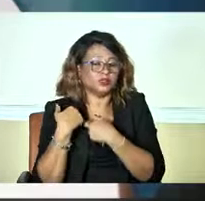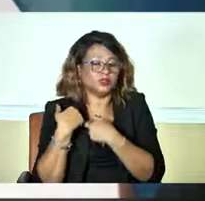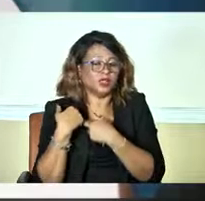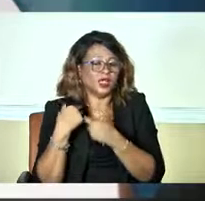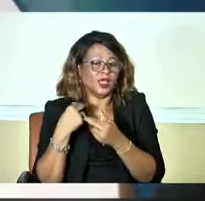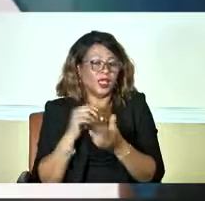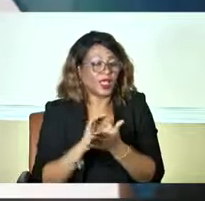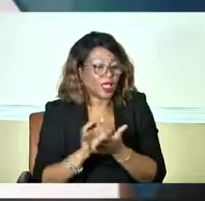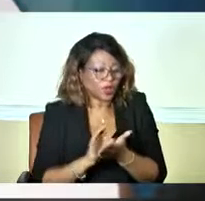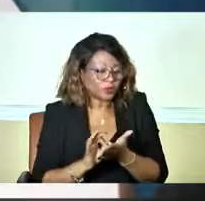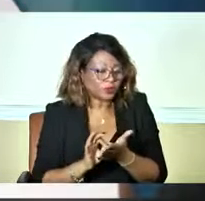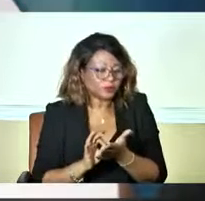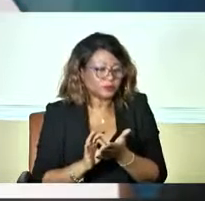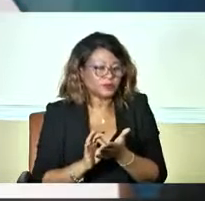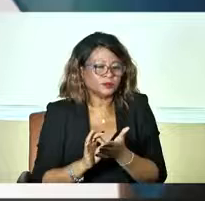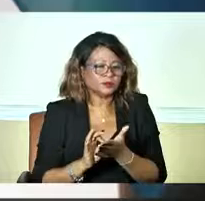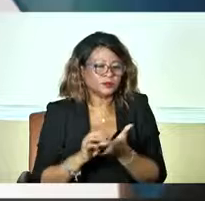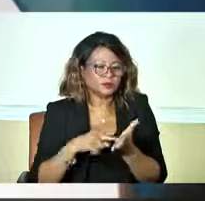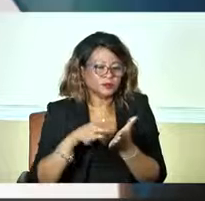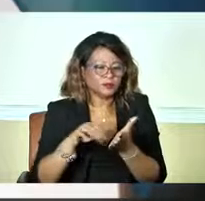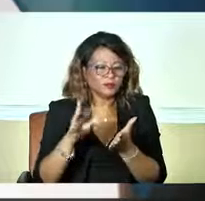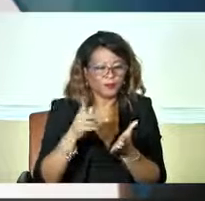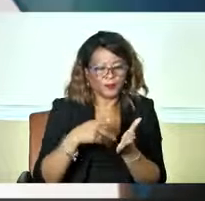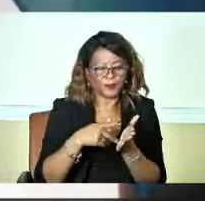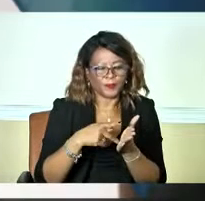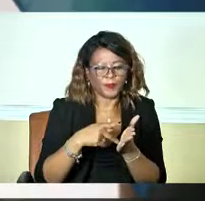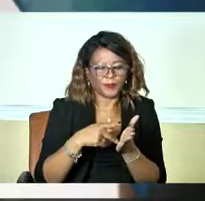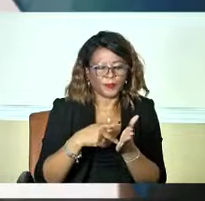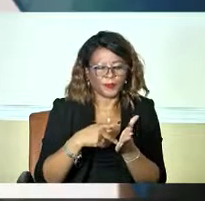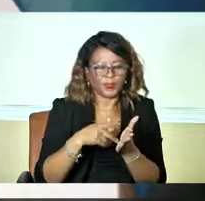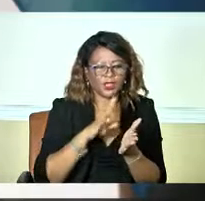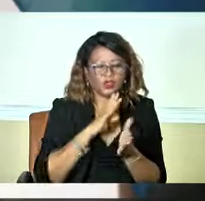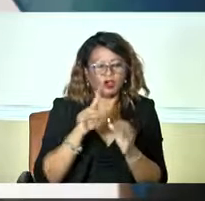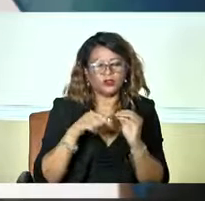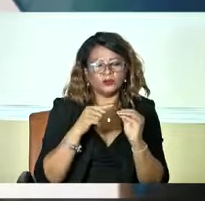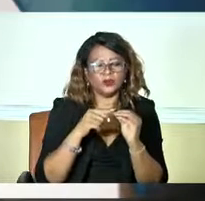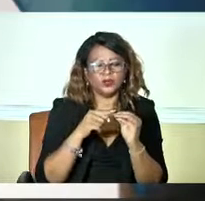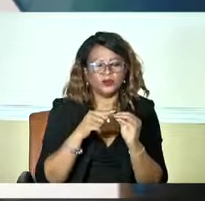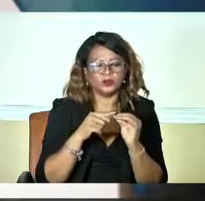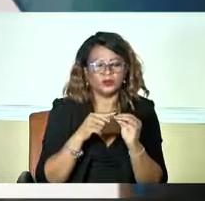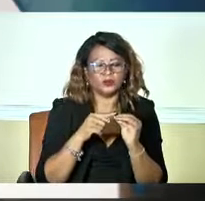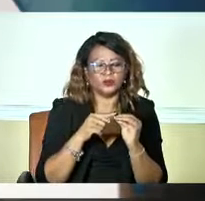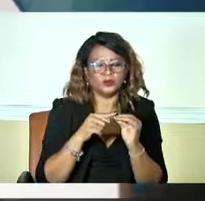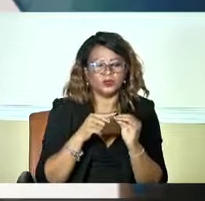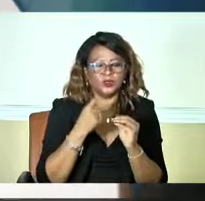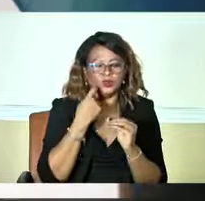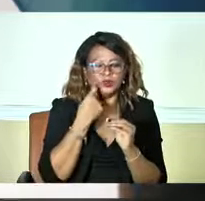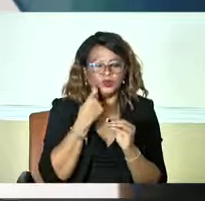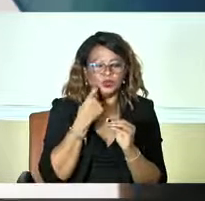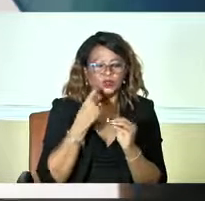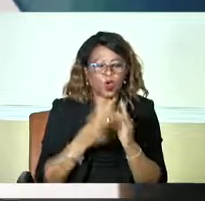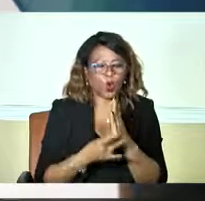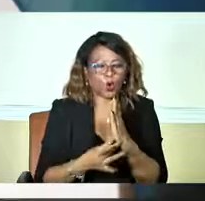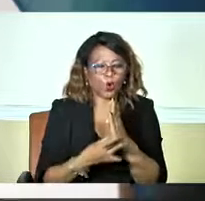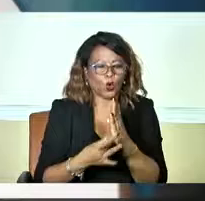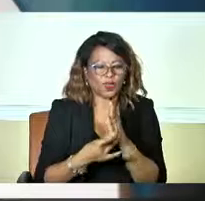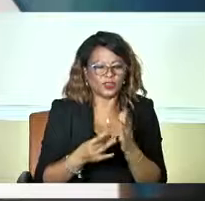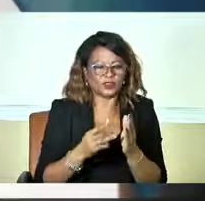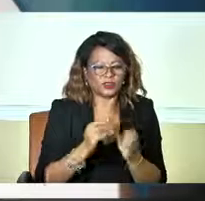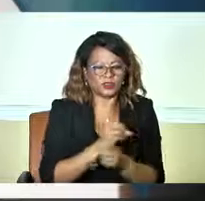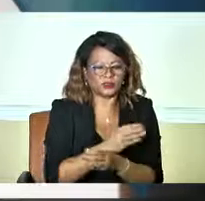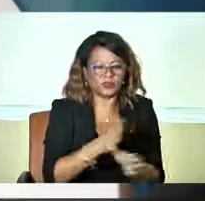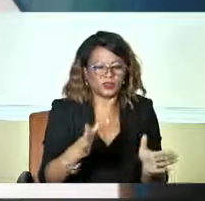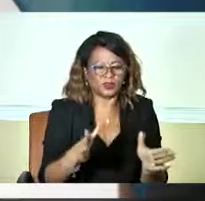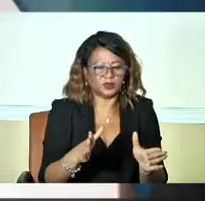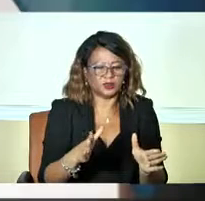accountable. This also gives me an opportunity to speak to the recent oil spills, or recent